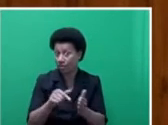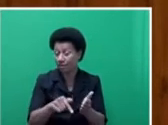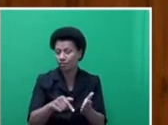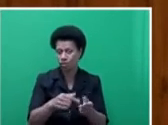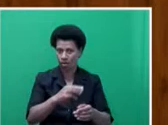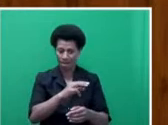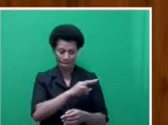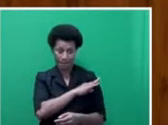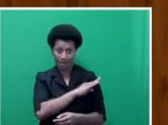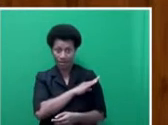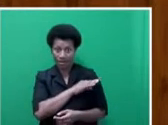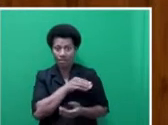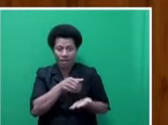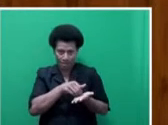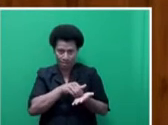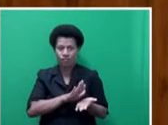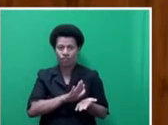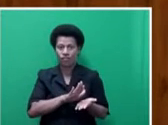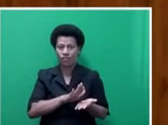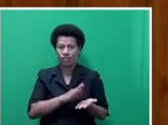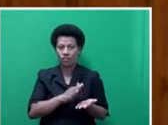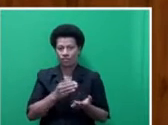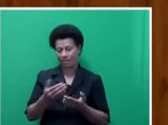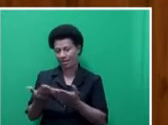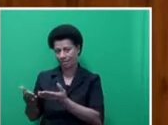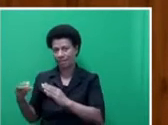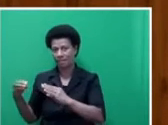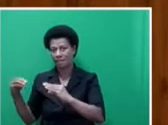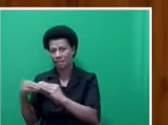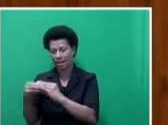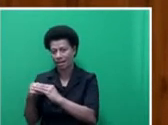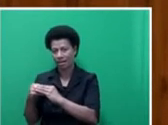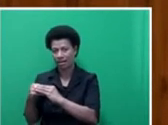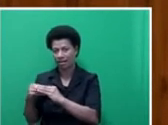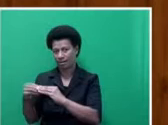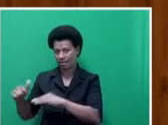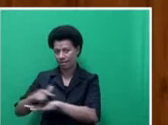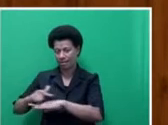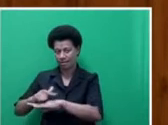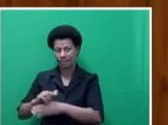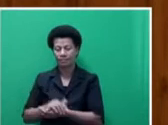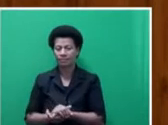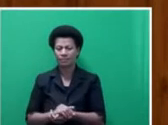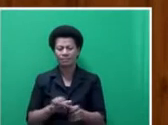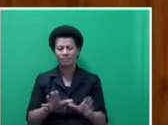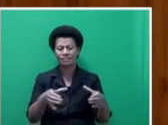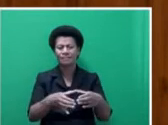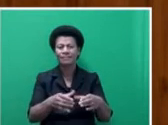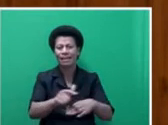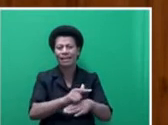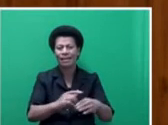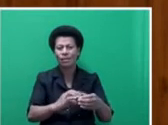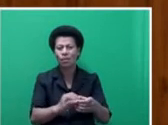land. The landowners do not incur any administration fee. That's another very important thing with regards to